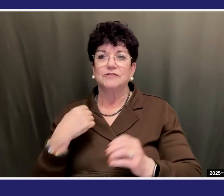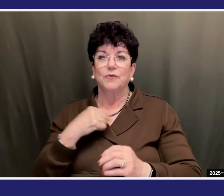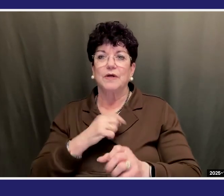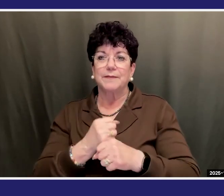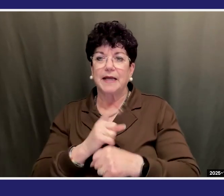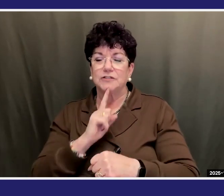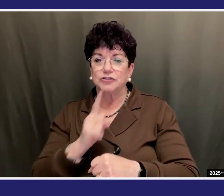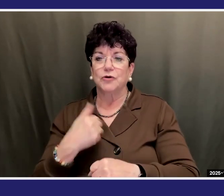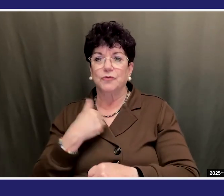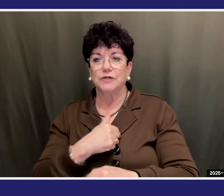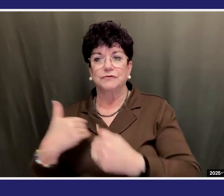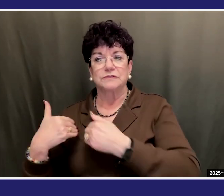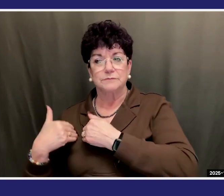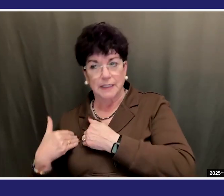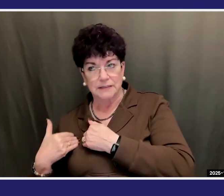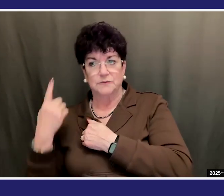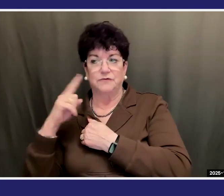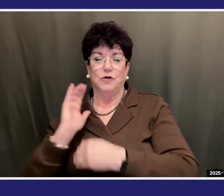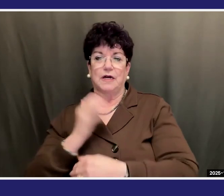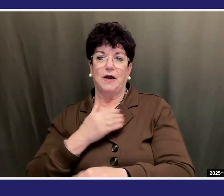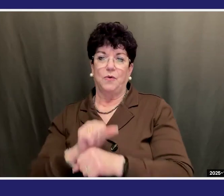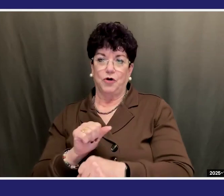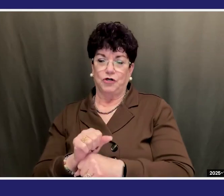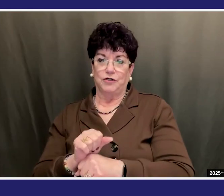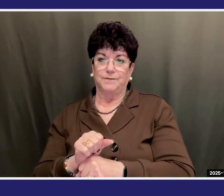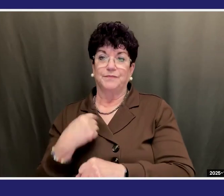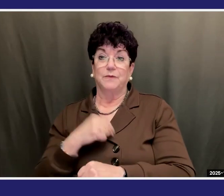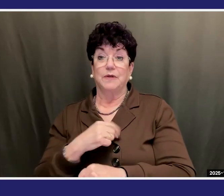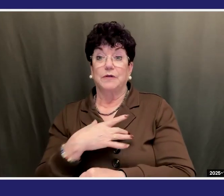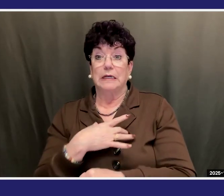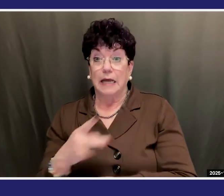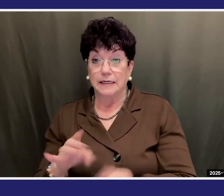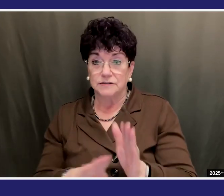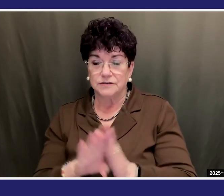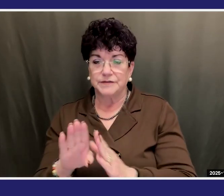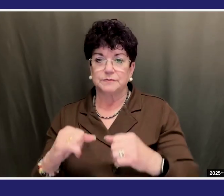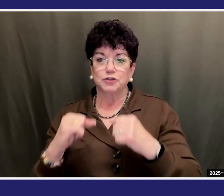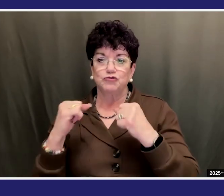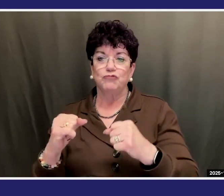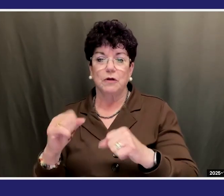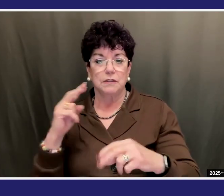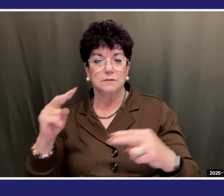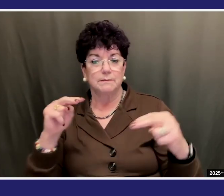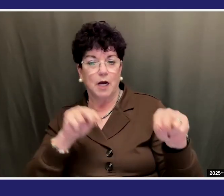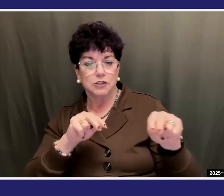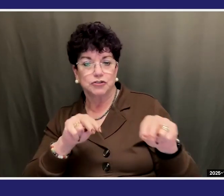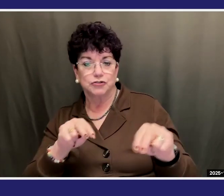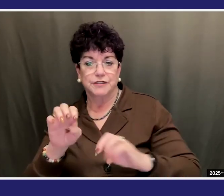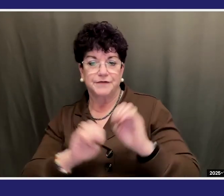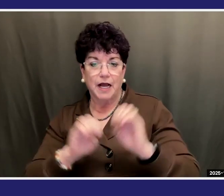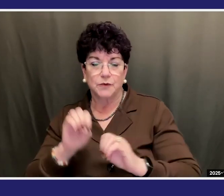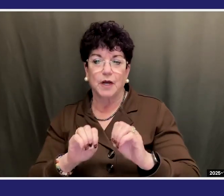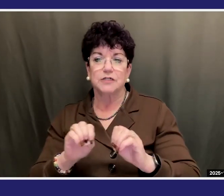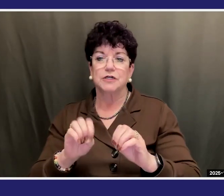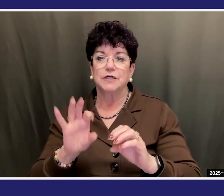are accountable for the work that we are doing. We would like to develop a robust monitoring and evaluation strategy and framework